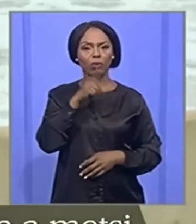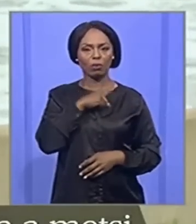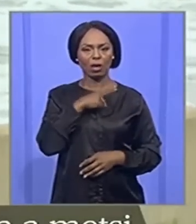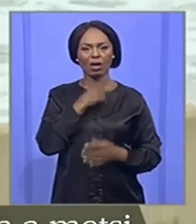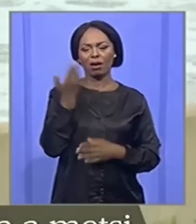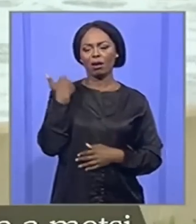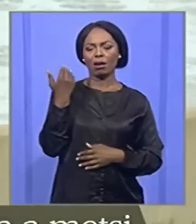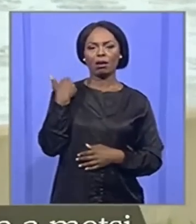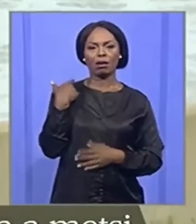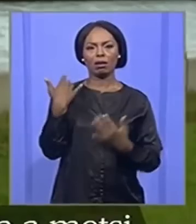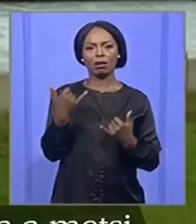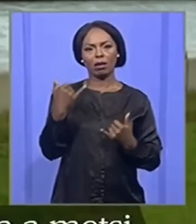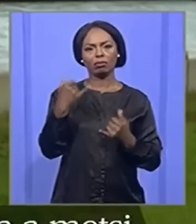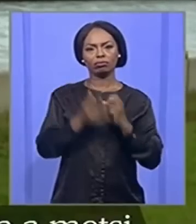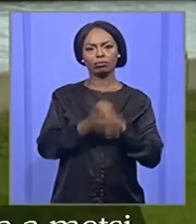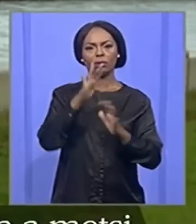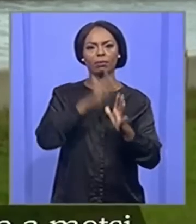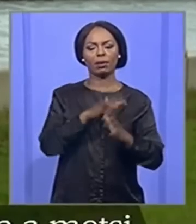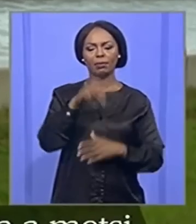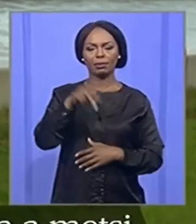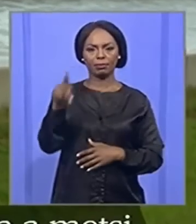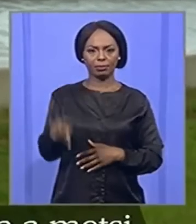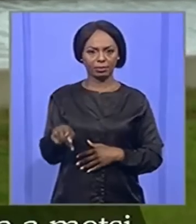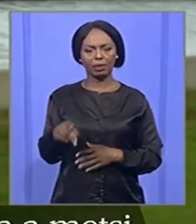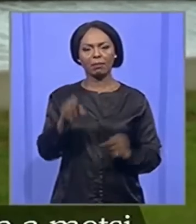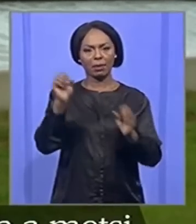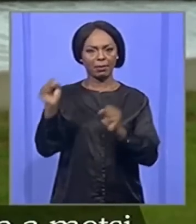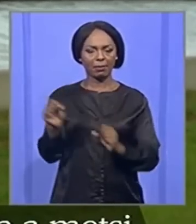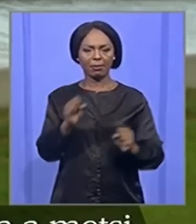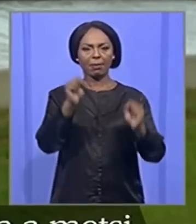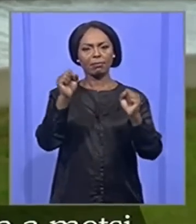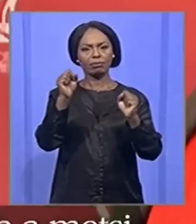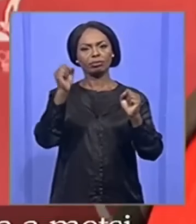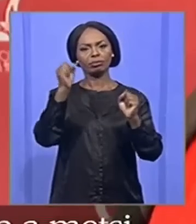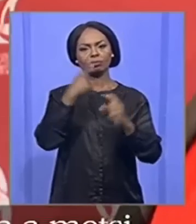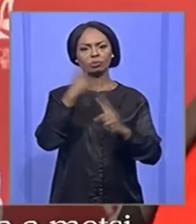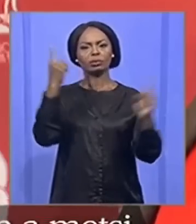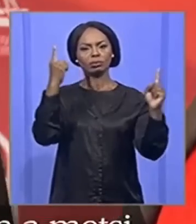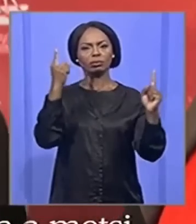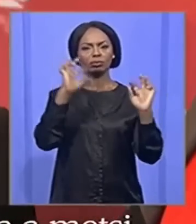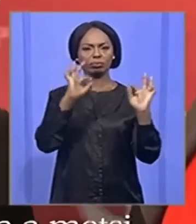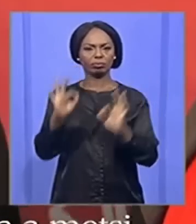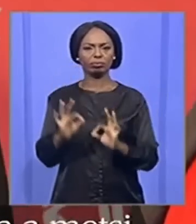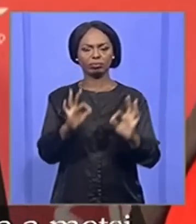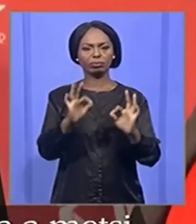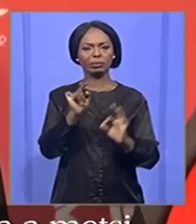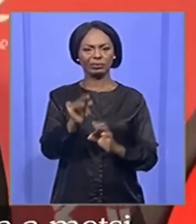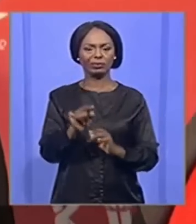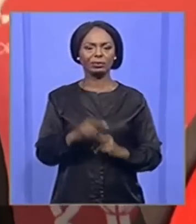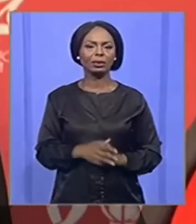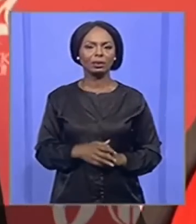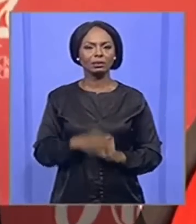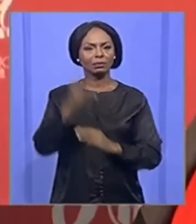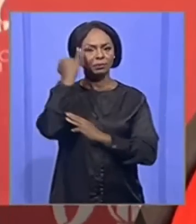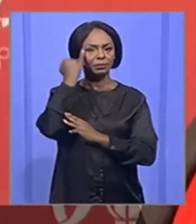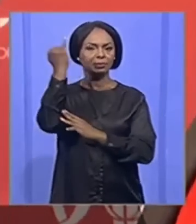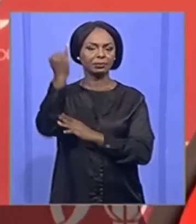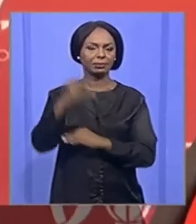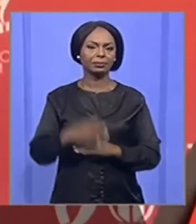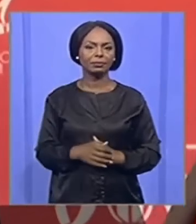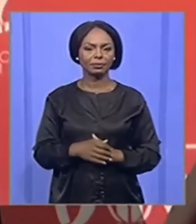ya susumetswa ke tlaleho ya mosireletsi wa setjhaba pejana. We must acknowledge that it is quite an